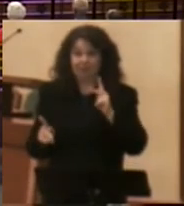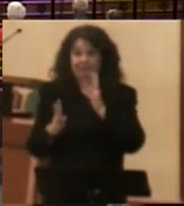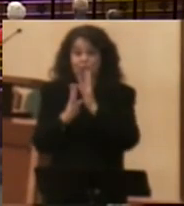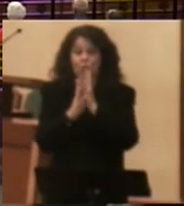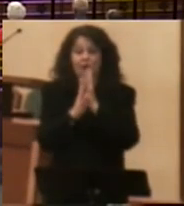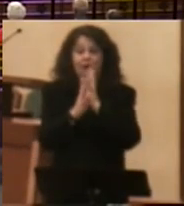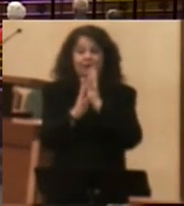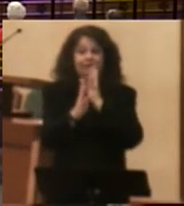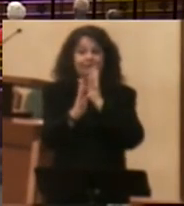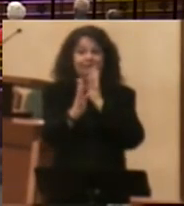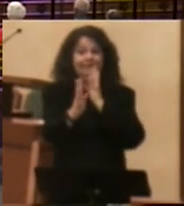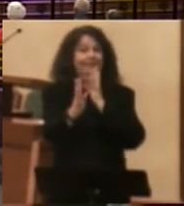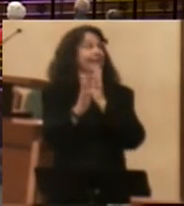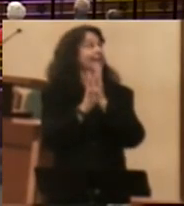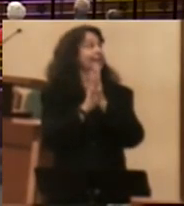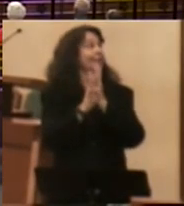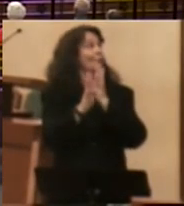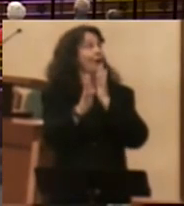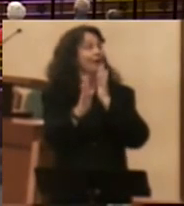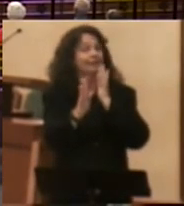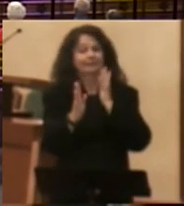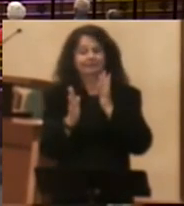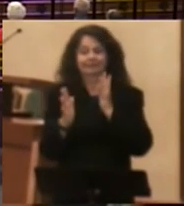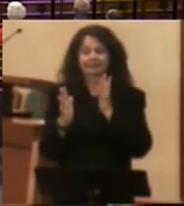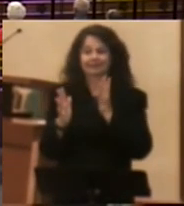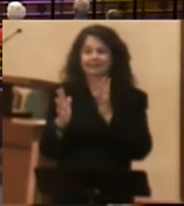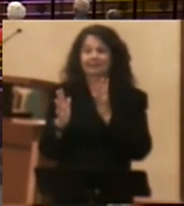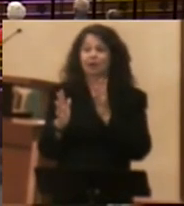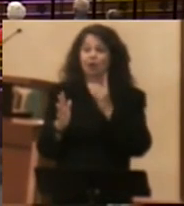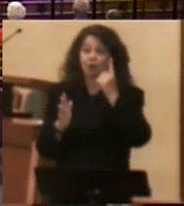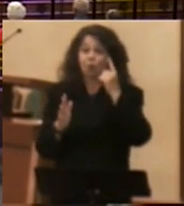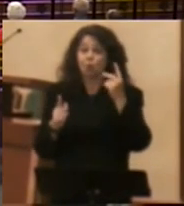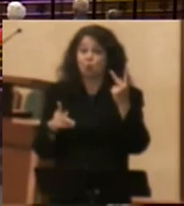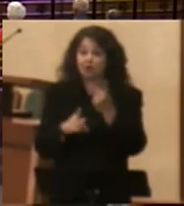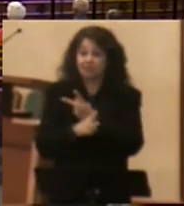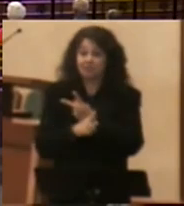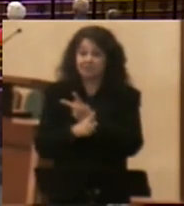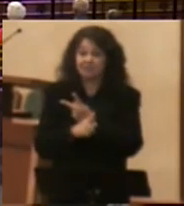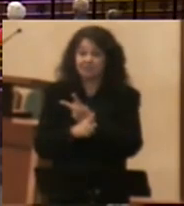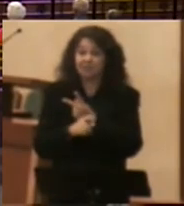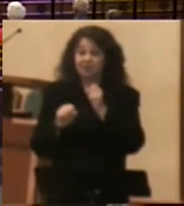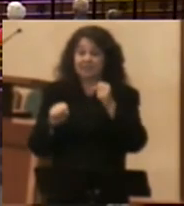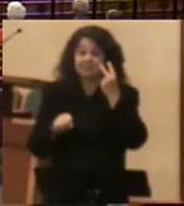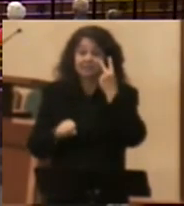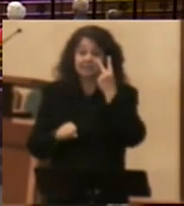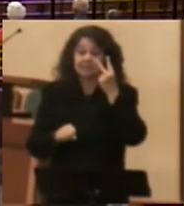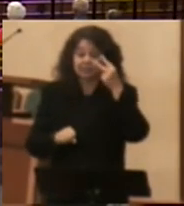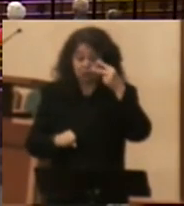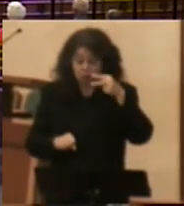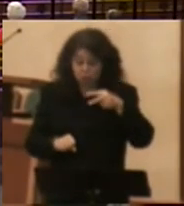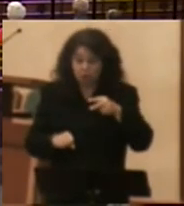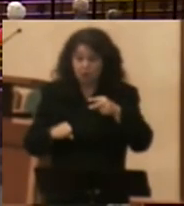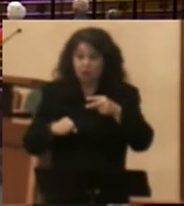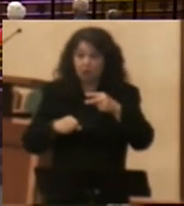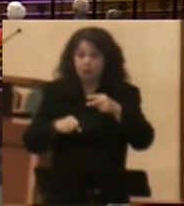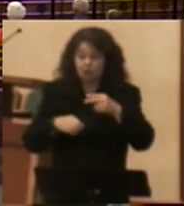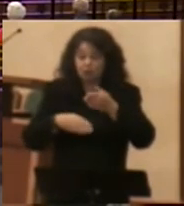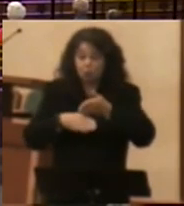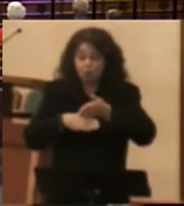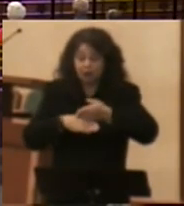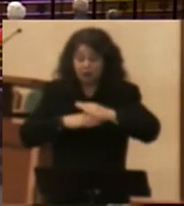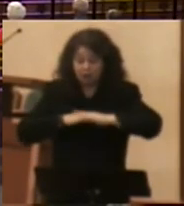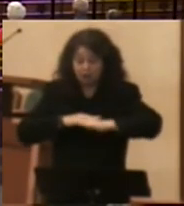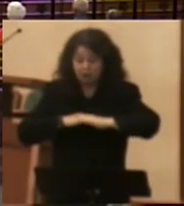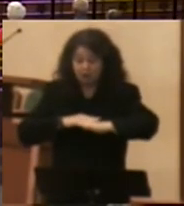walking. What might be worse for some is the fact that you can actually see through the bottom of this